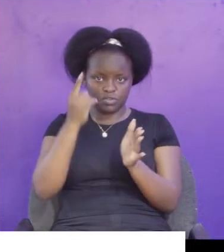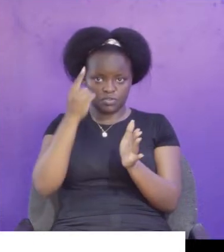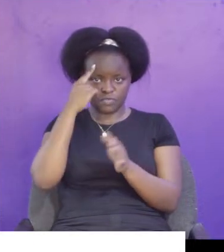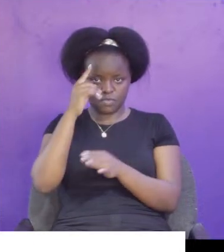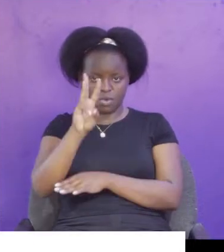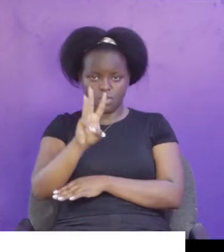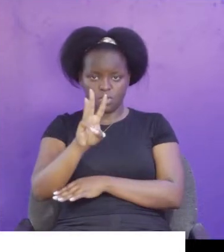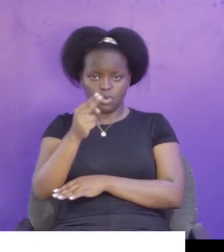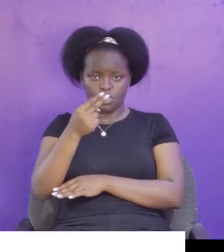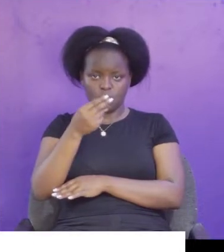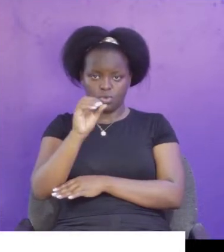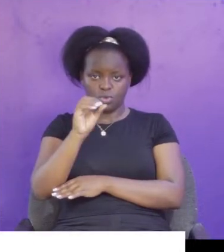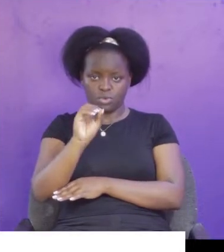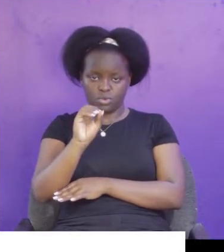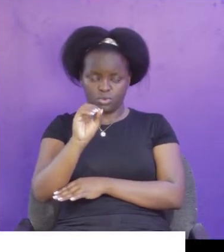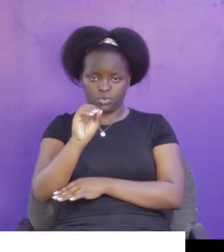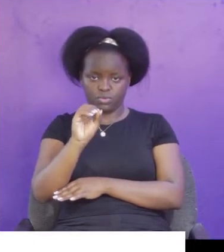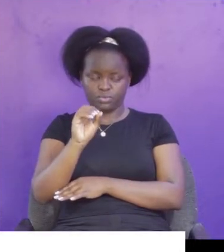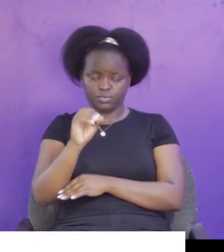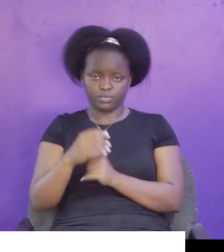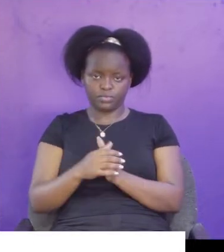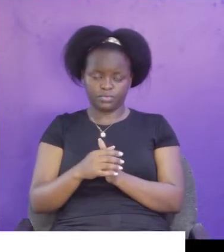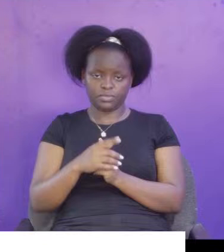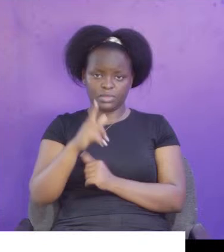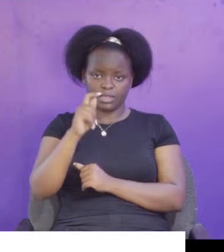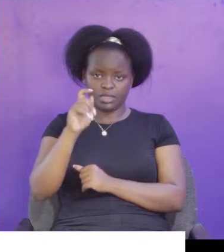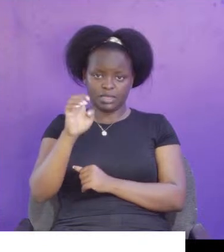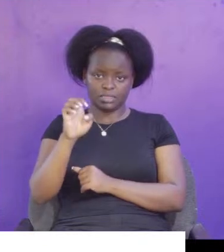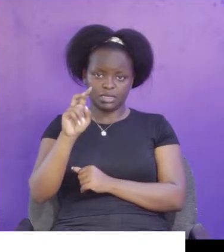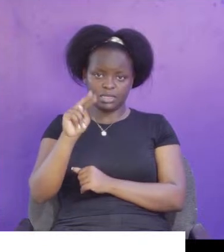Organization, Tedros Ghebreyesus,